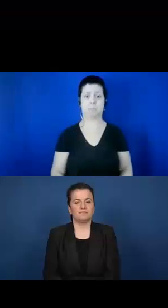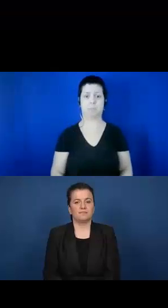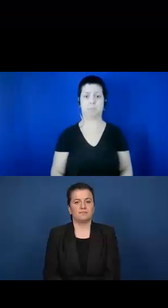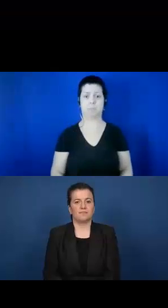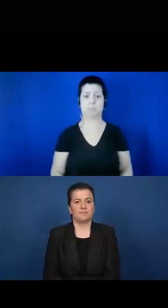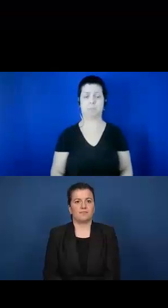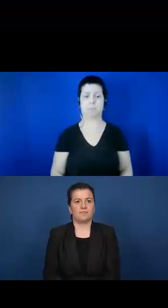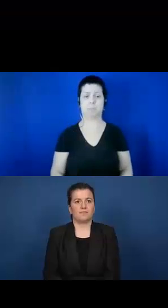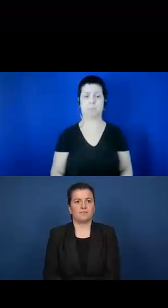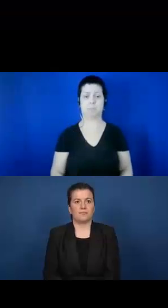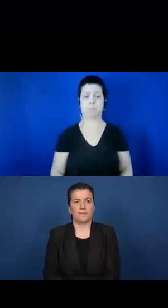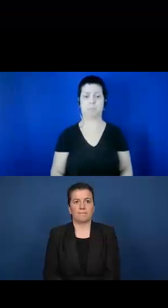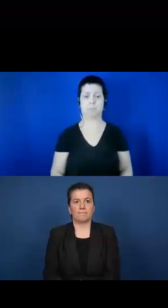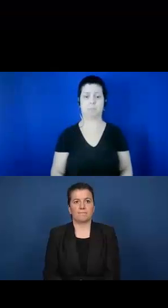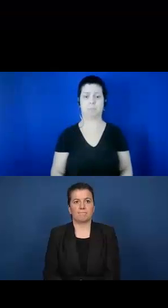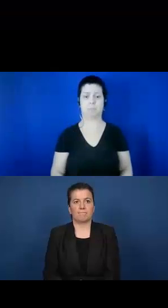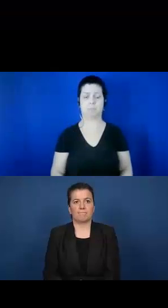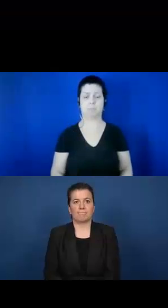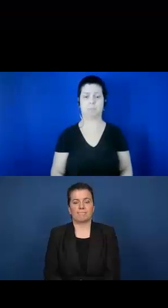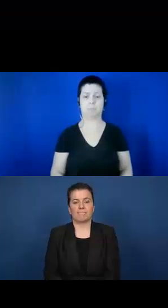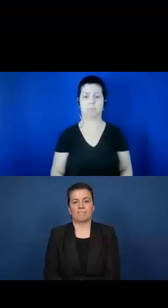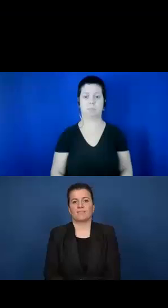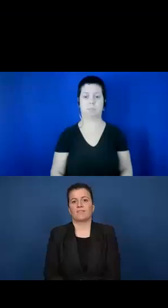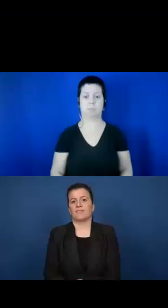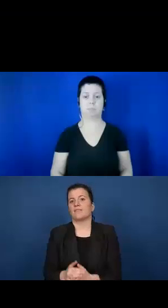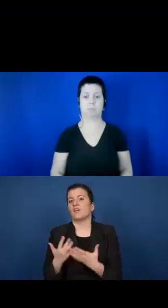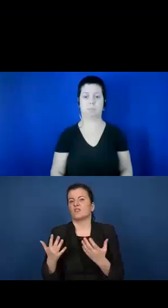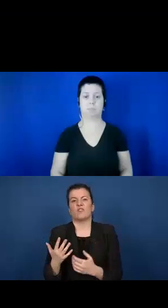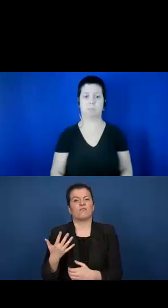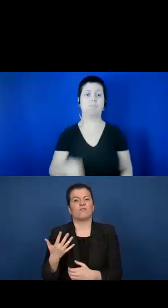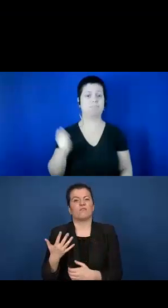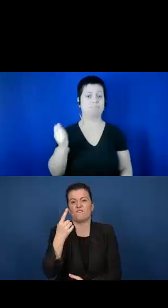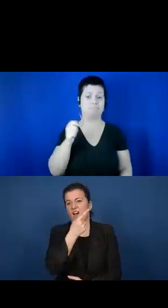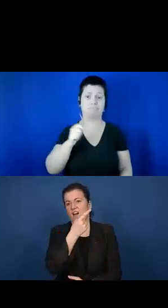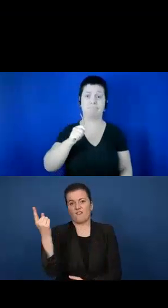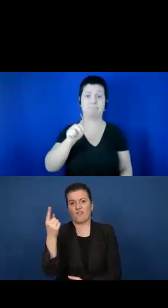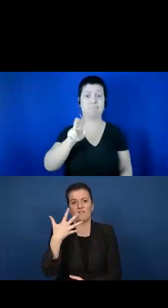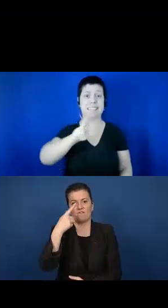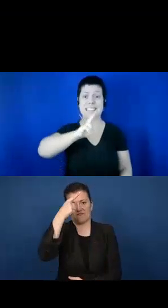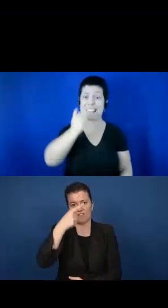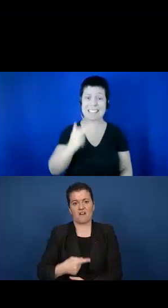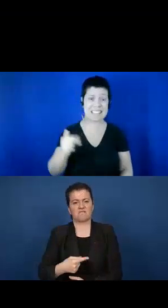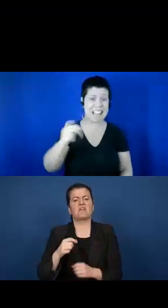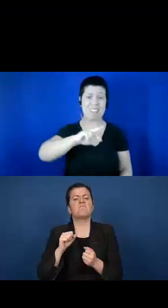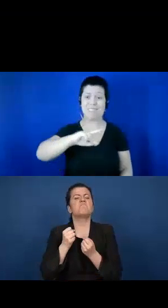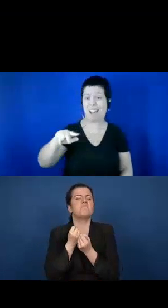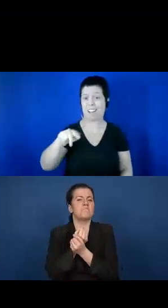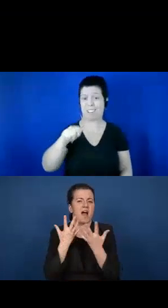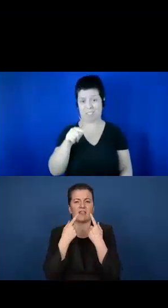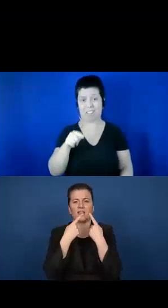One can draw many shapes just by using a 5x5 grid, by varying the order,